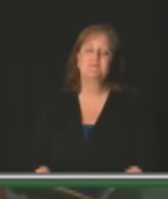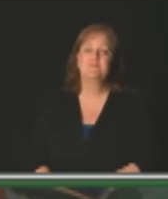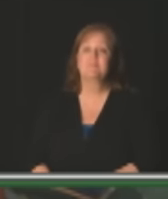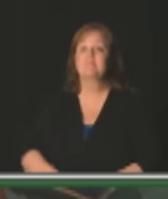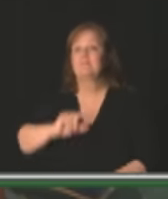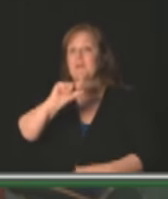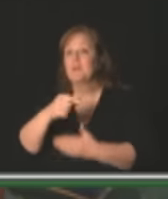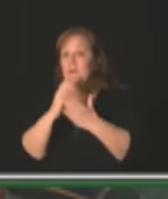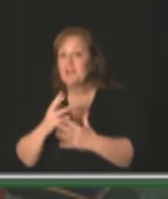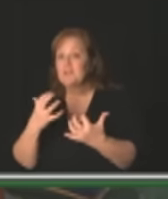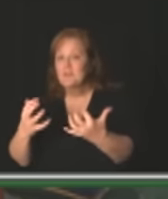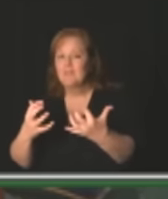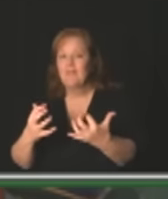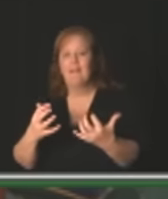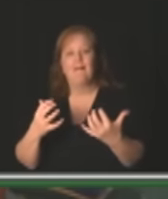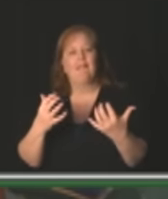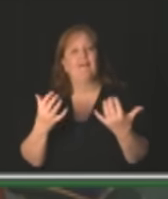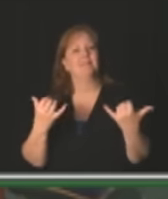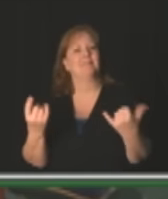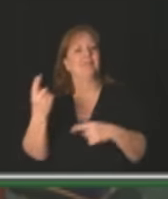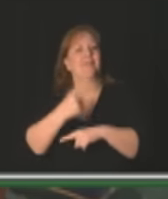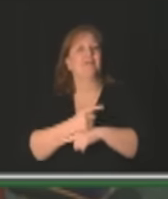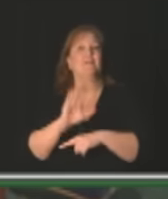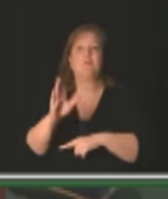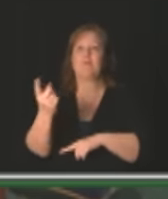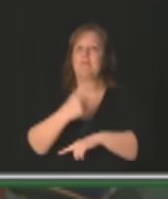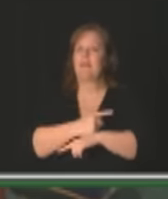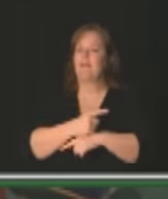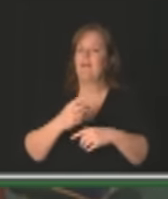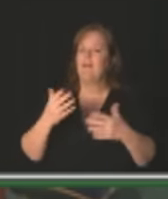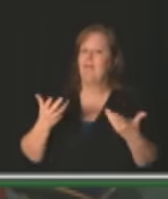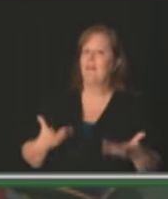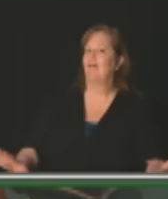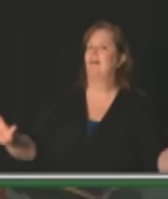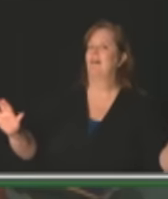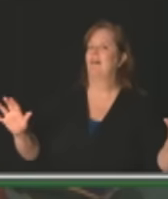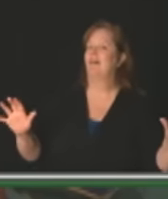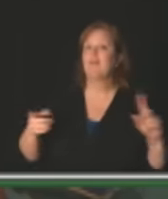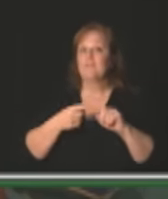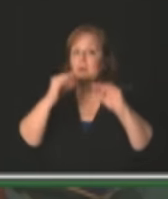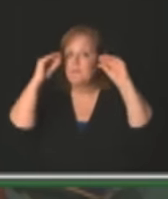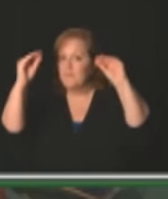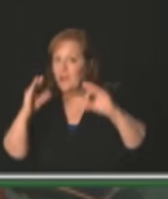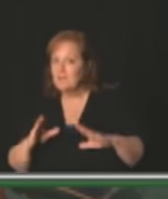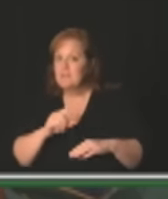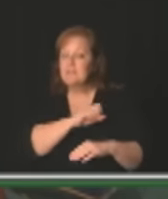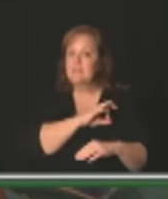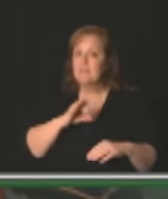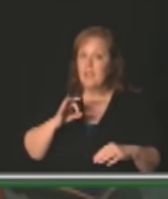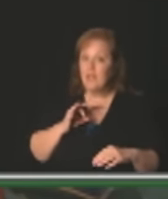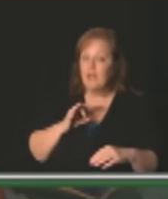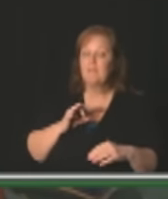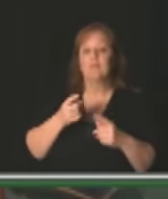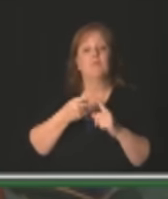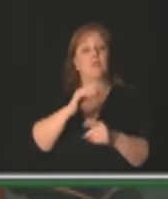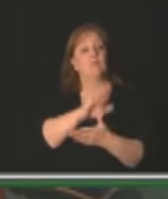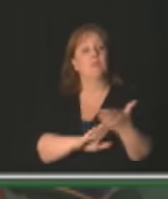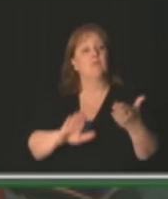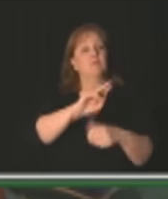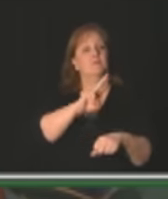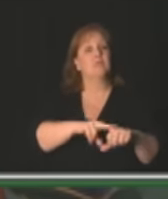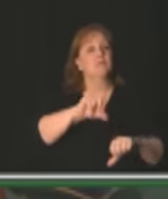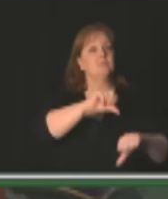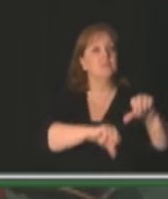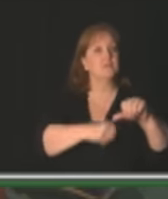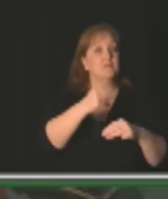Graduates, your day is here. On behalf of the faculty and staff of the College of Natural Sciences and Mathematics at